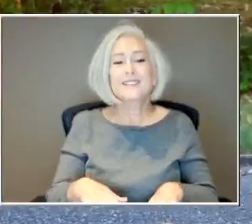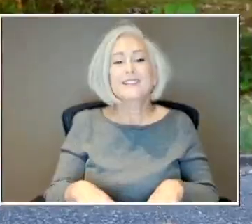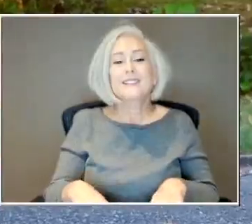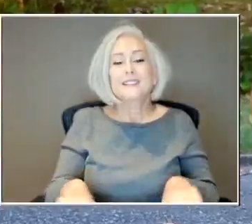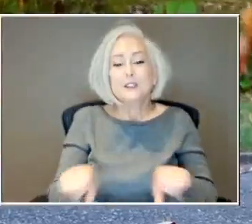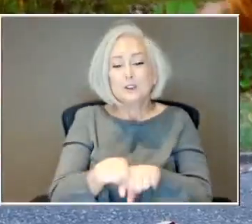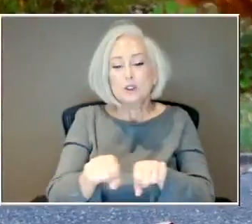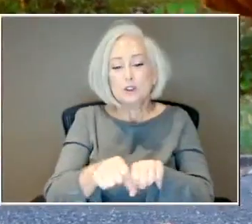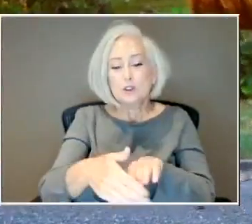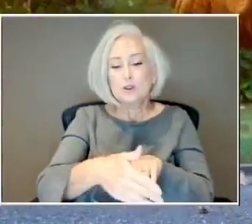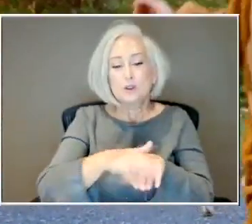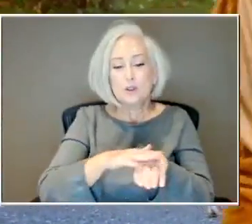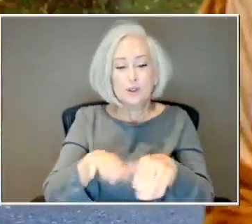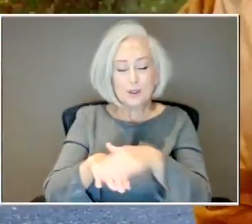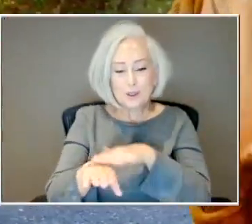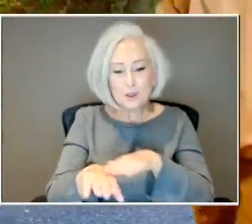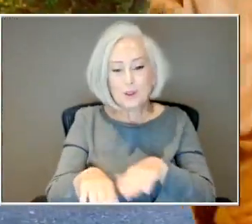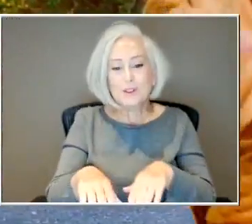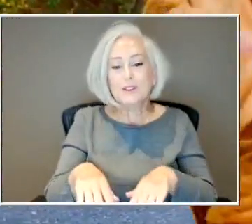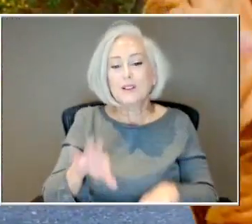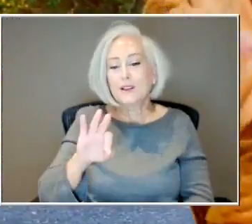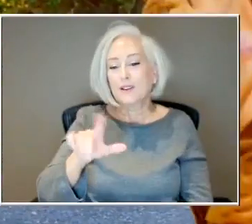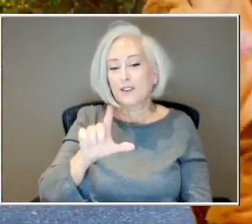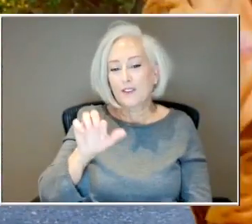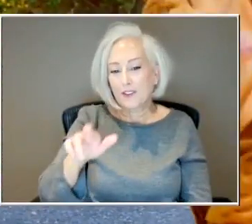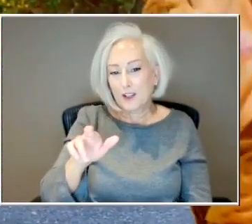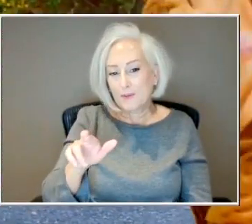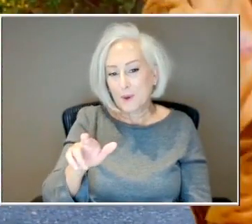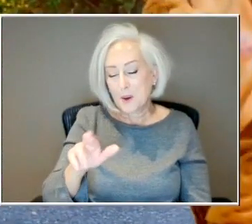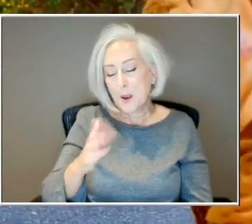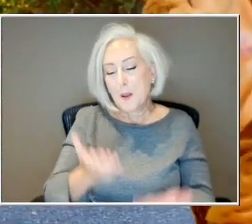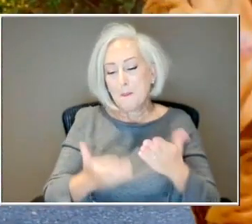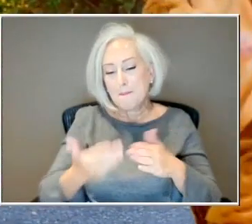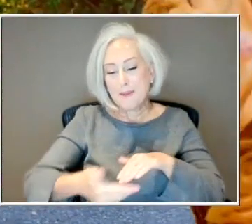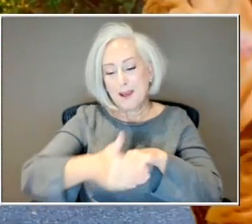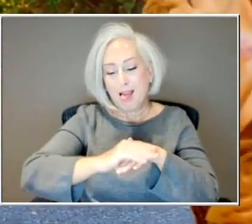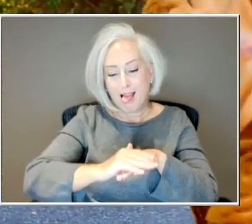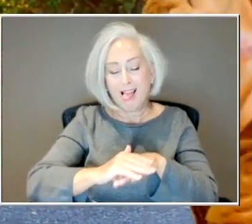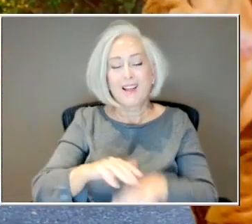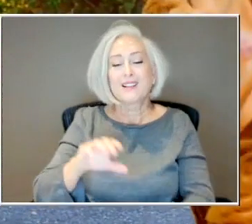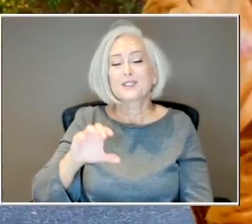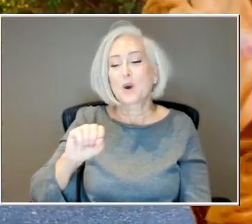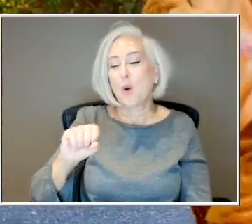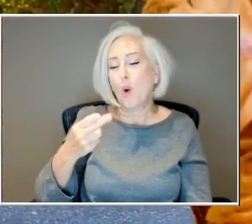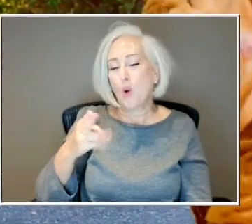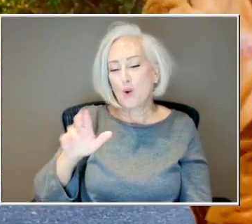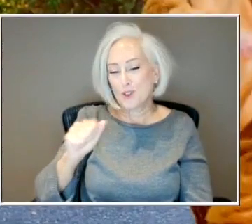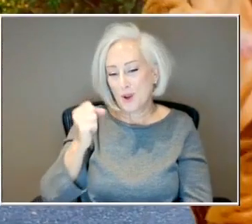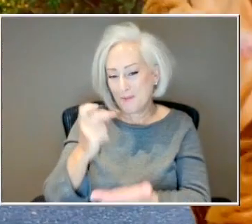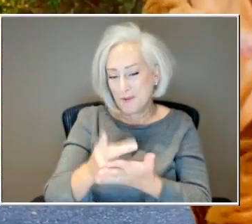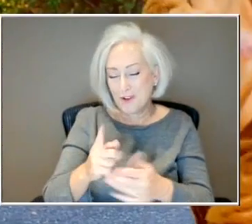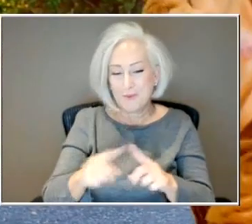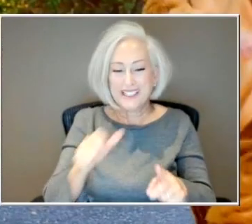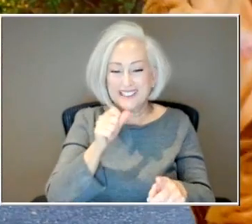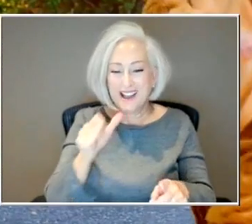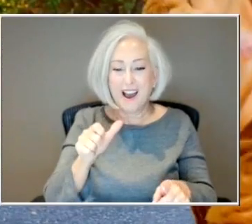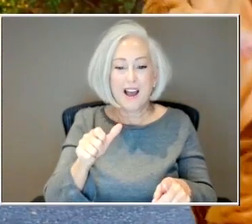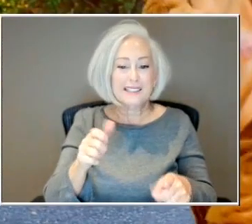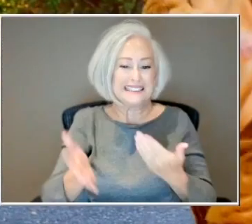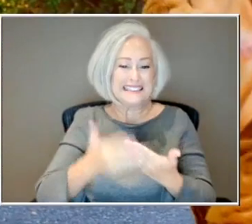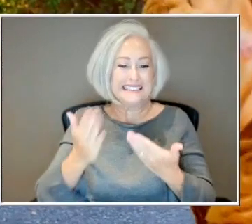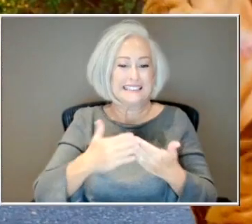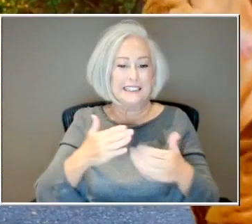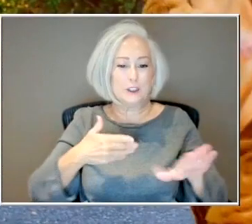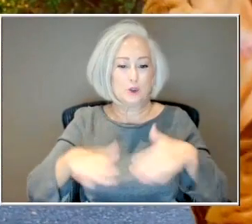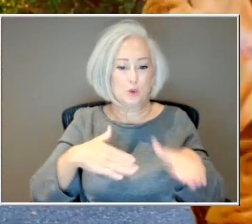Well, it is closed toe, so it might be OSHA approved, but it's probably not going to be the most agile outfit. So if somebody comes swinging in through that driveway